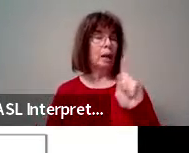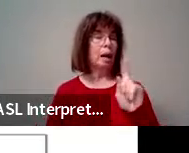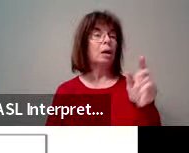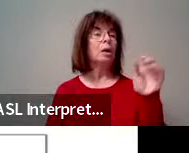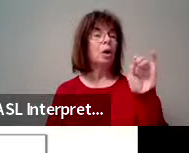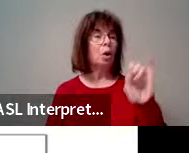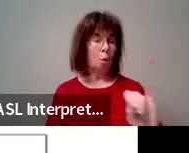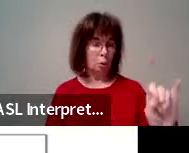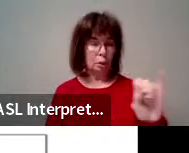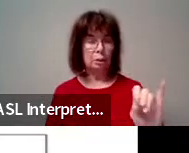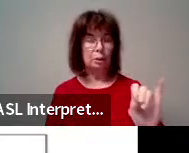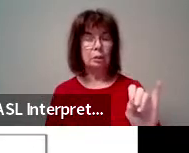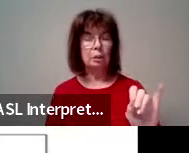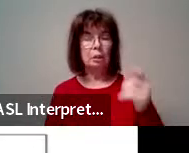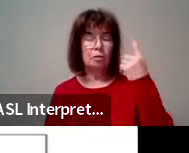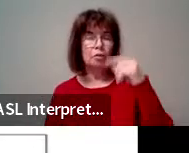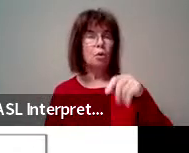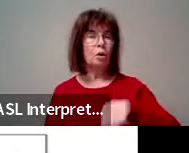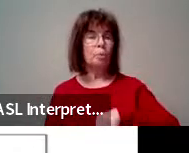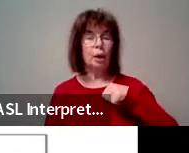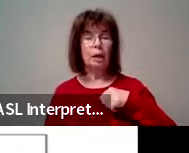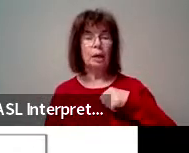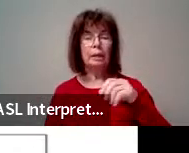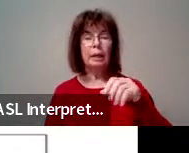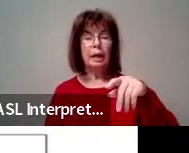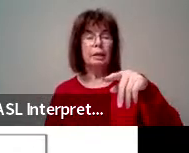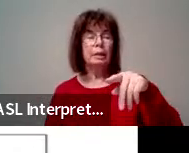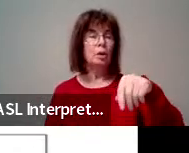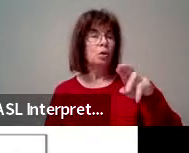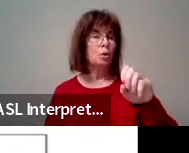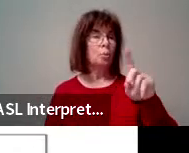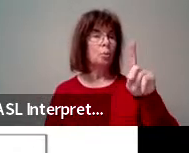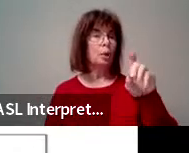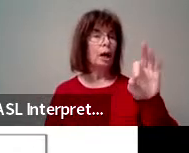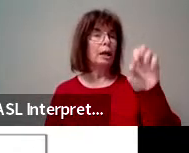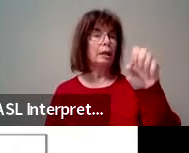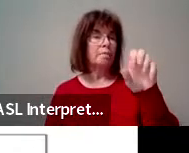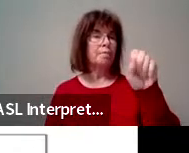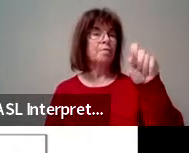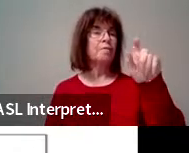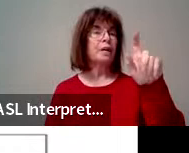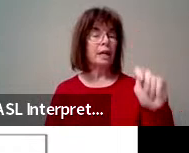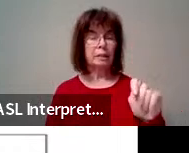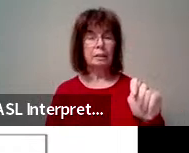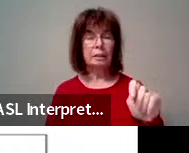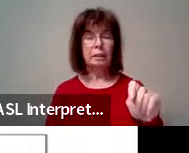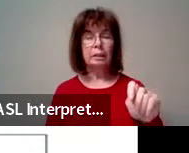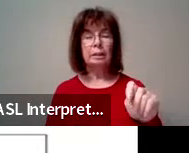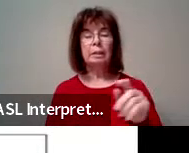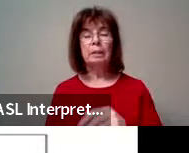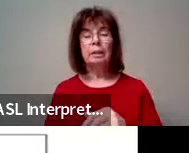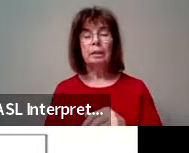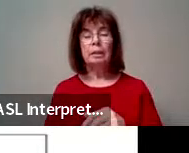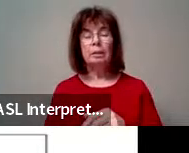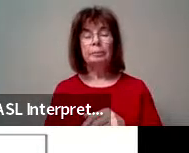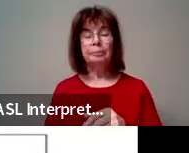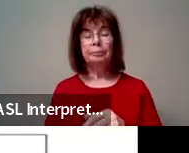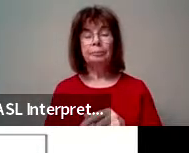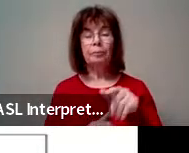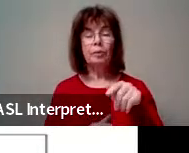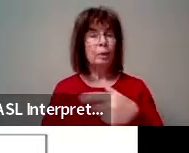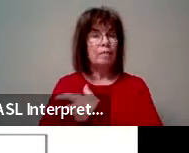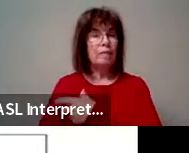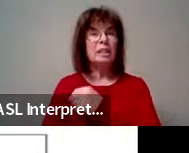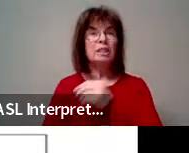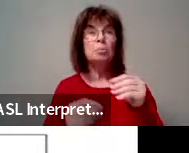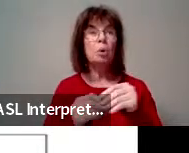Oakland Pride and Pride Fest in back-to-back weeks. We vaccinated